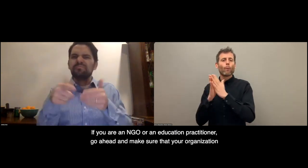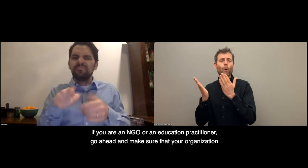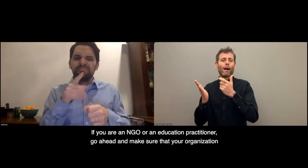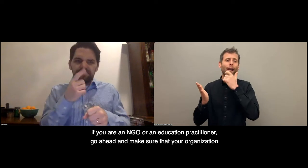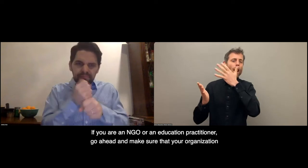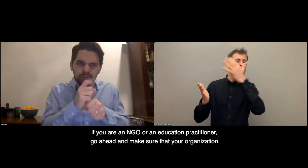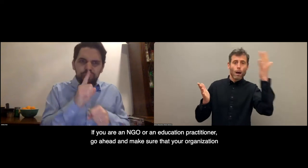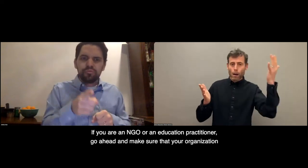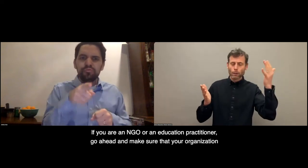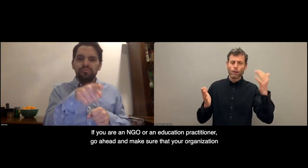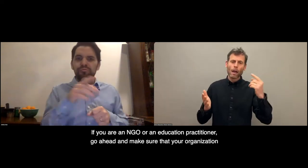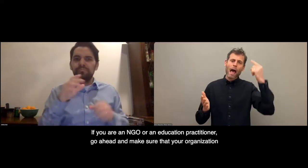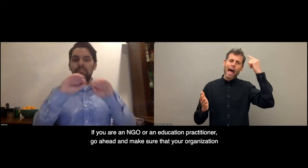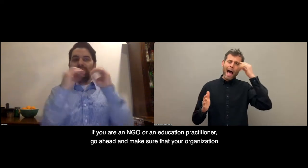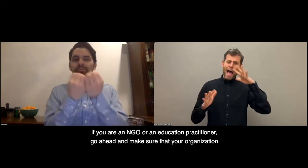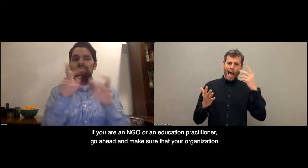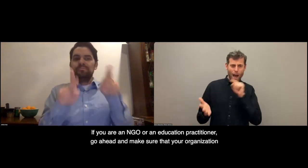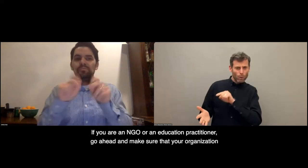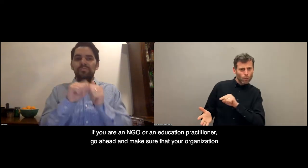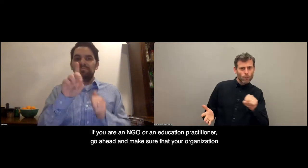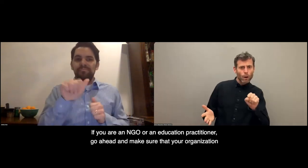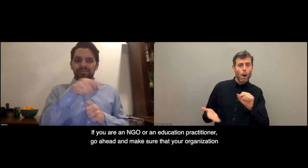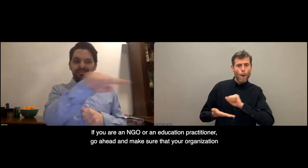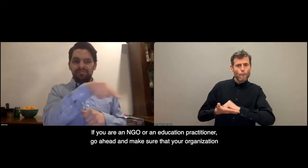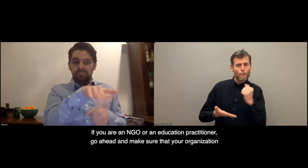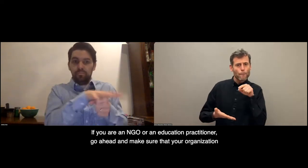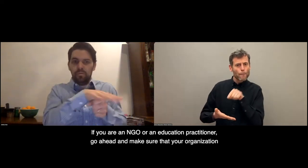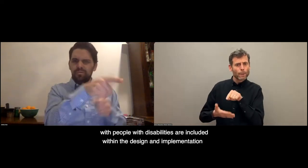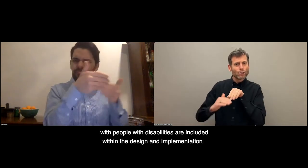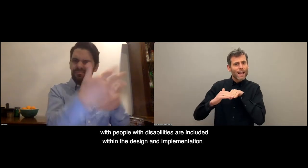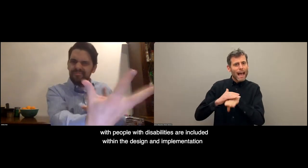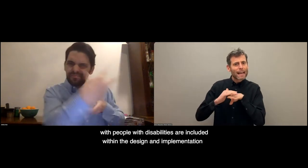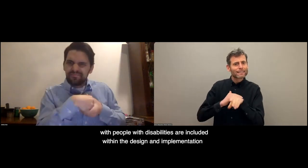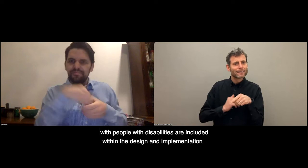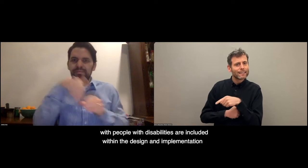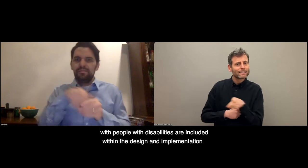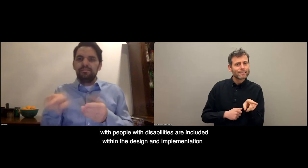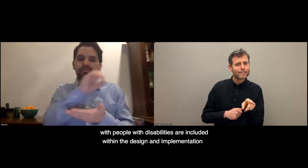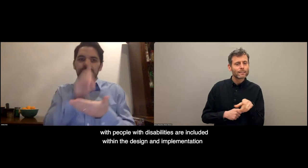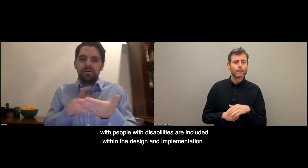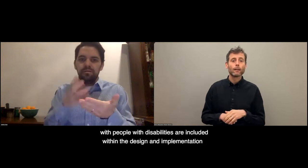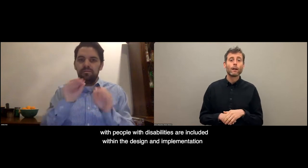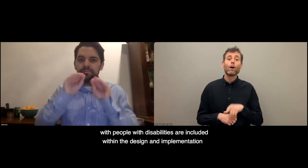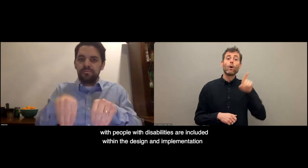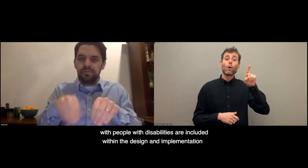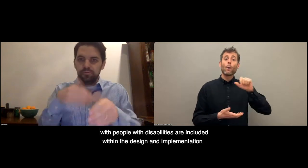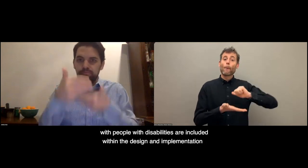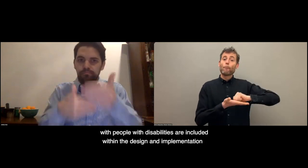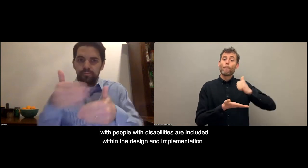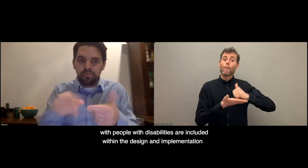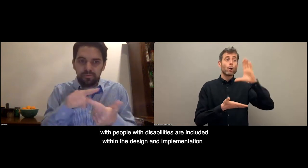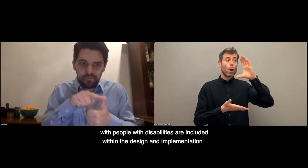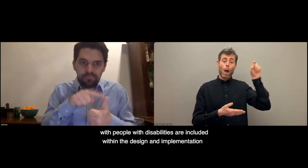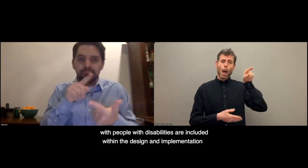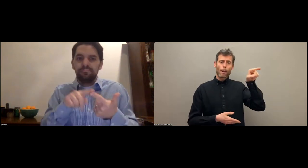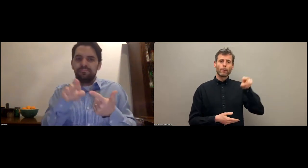an education practitioner, go ahead and make sure that your organizations with people with disabilities are included within the